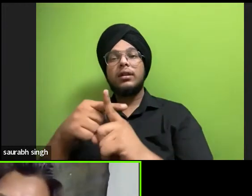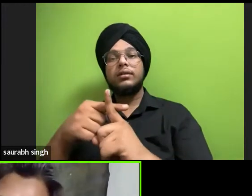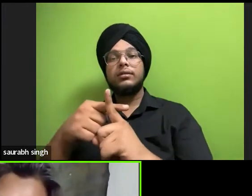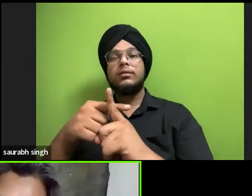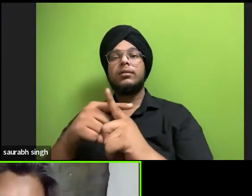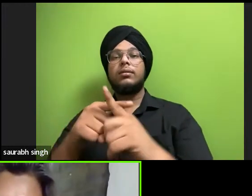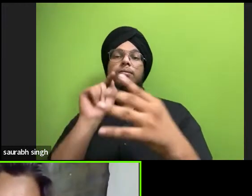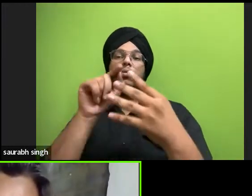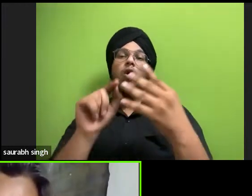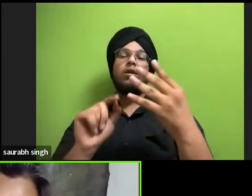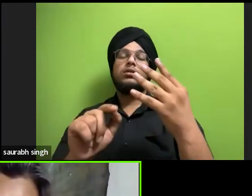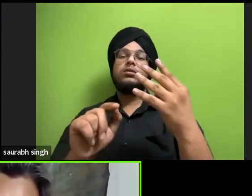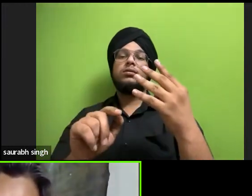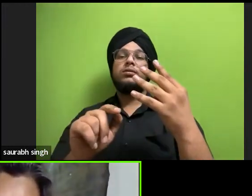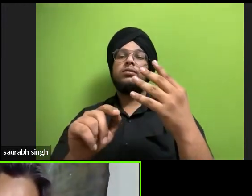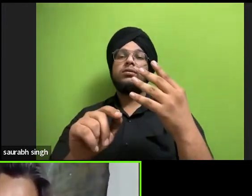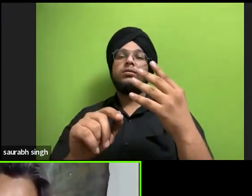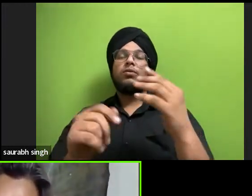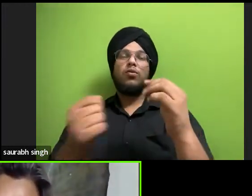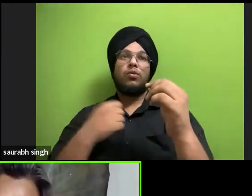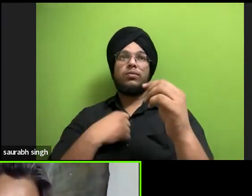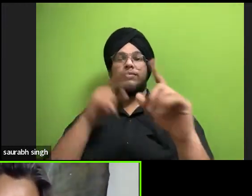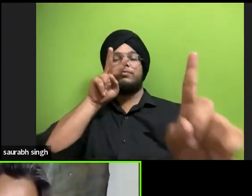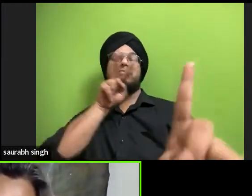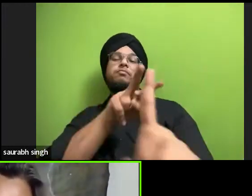points of view, perspectives,